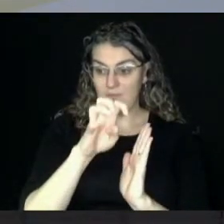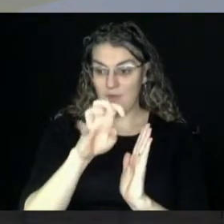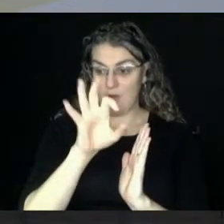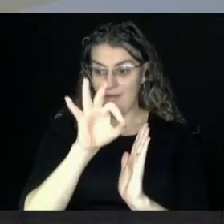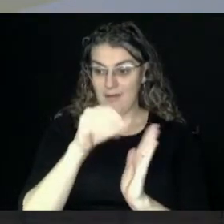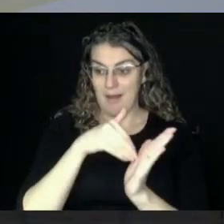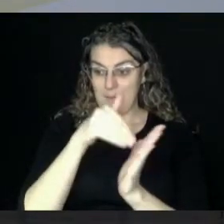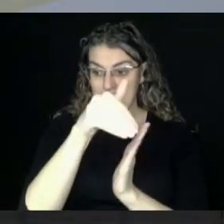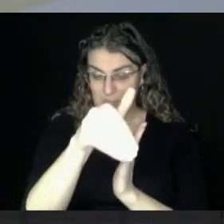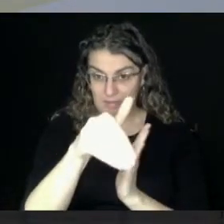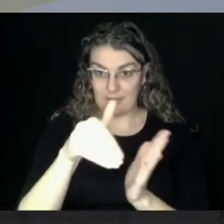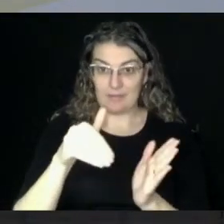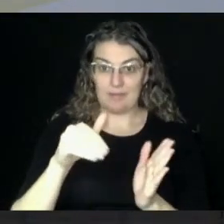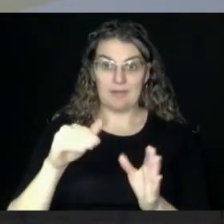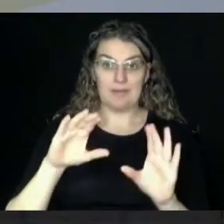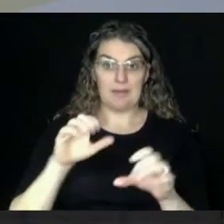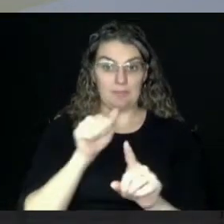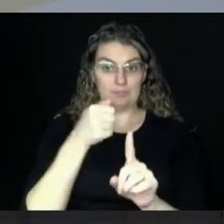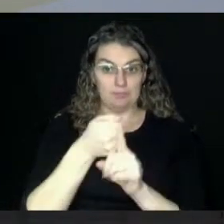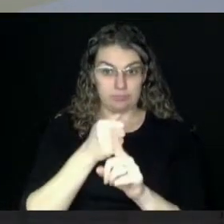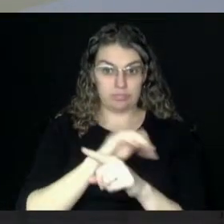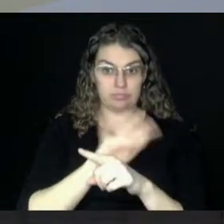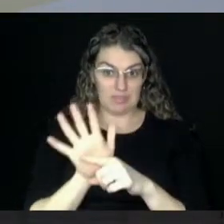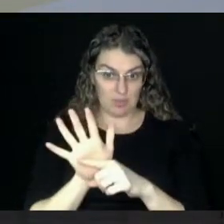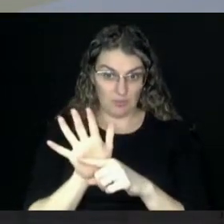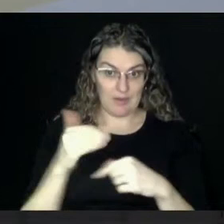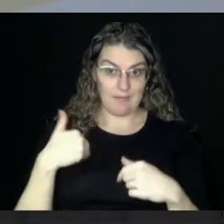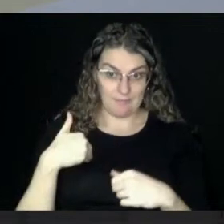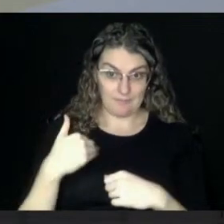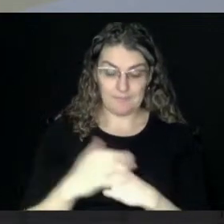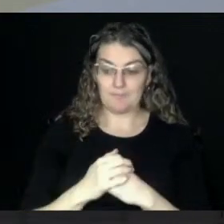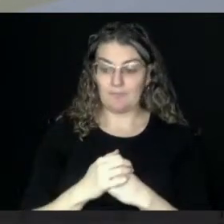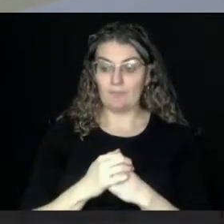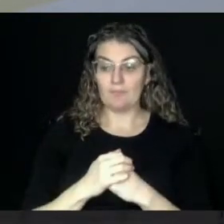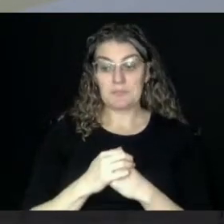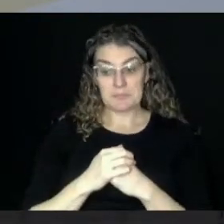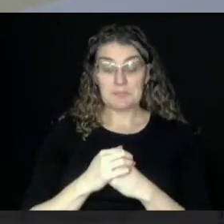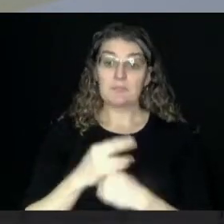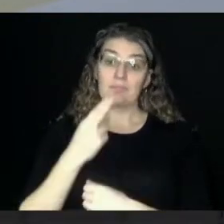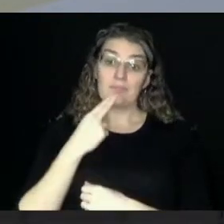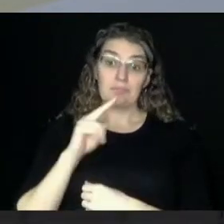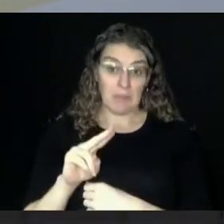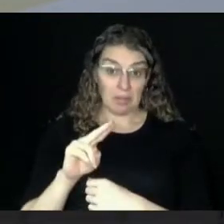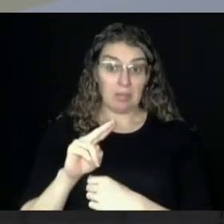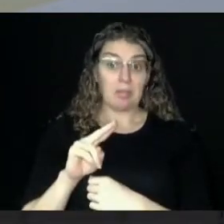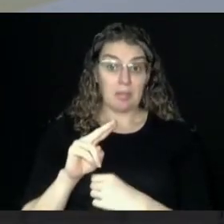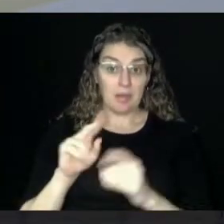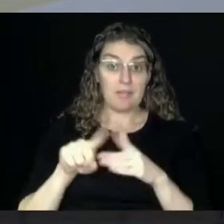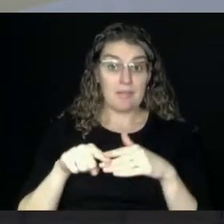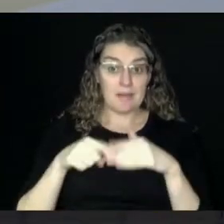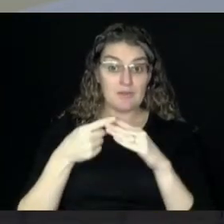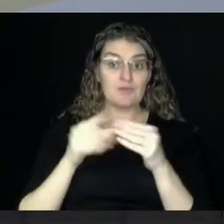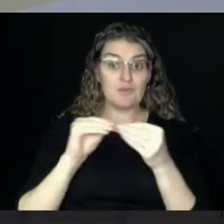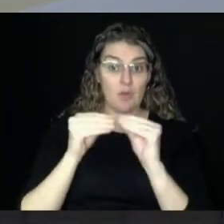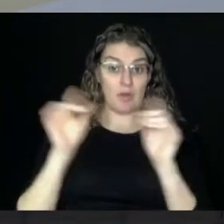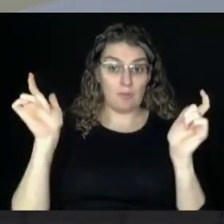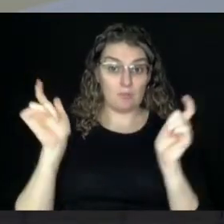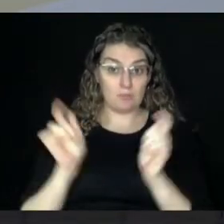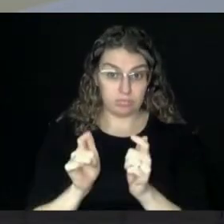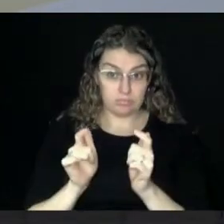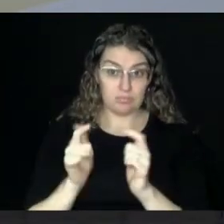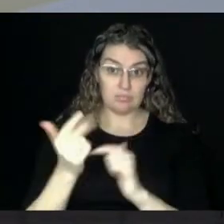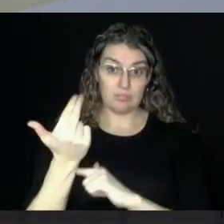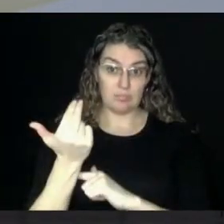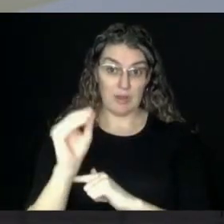The trends in Canada in the past week show a continued steady decline of cases. New cases were down